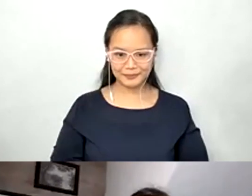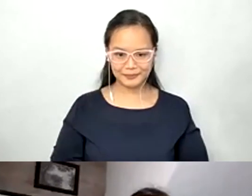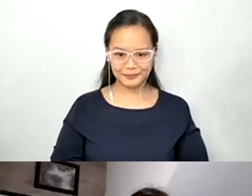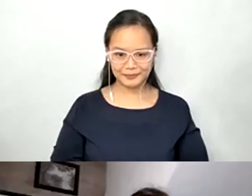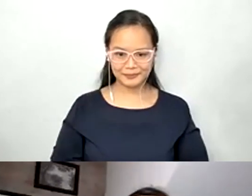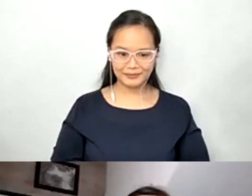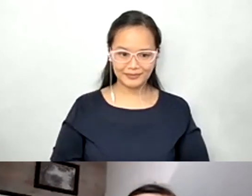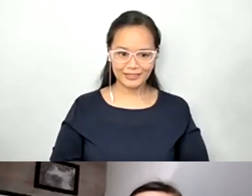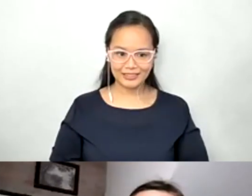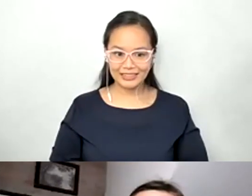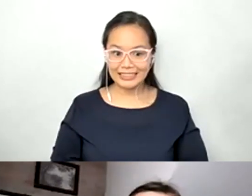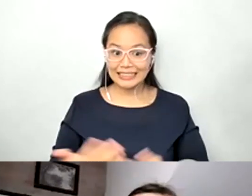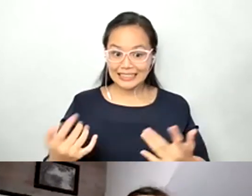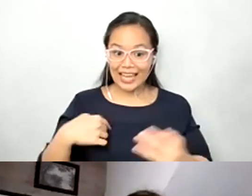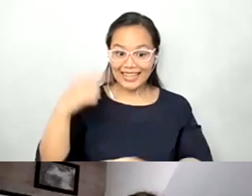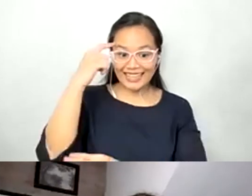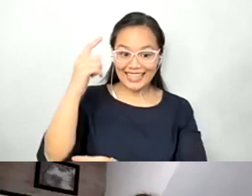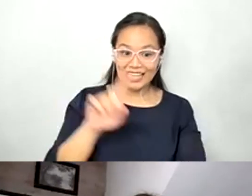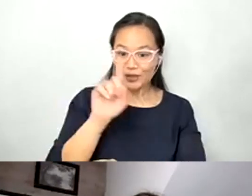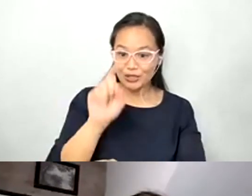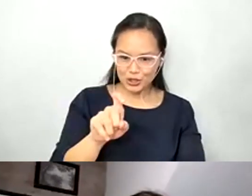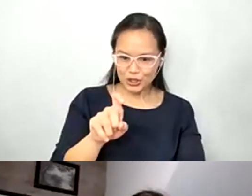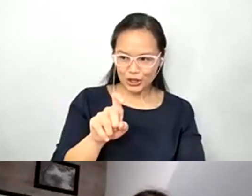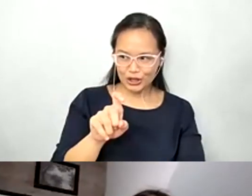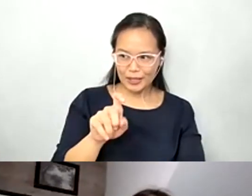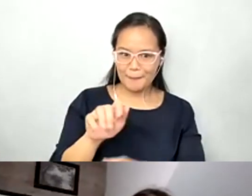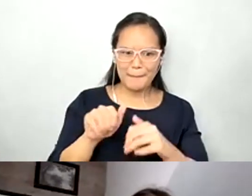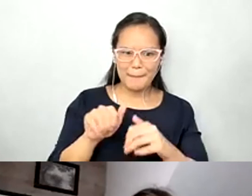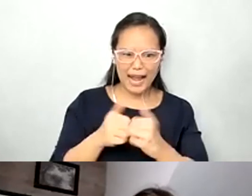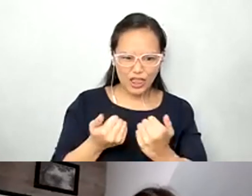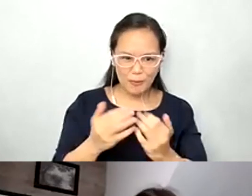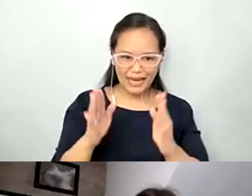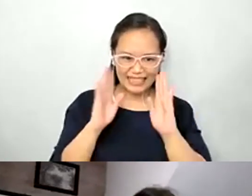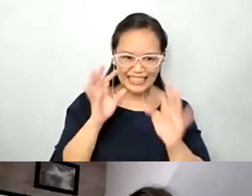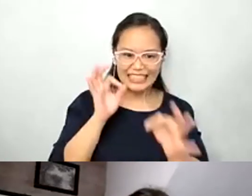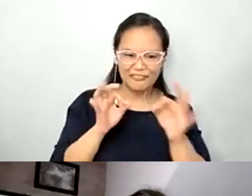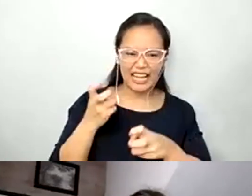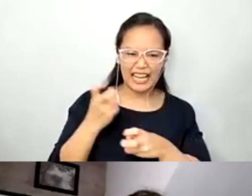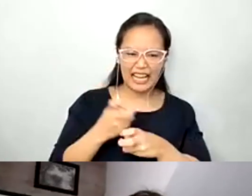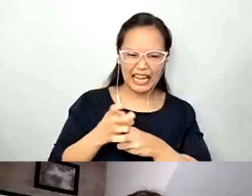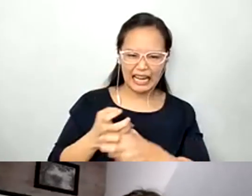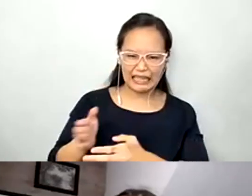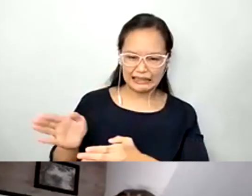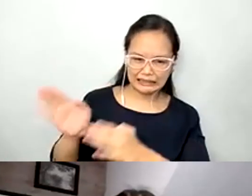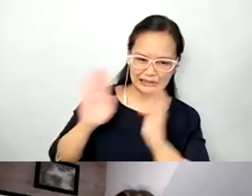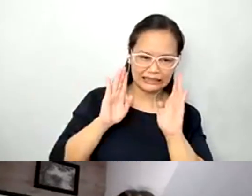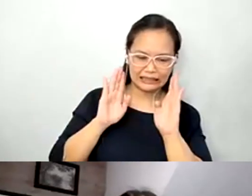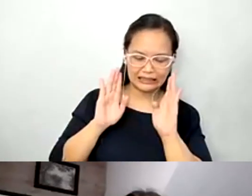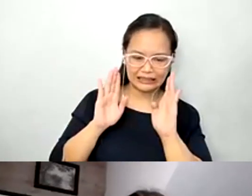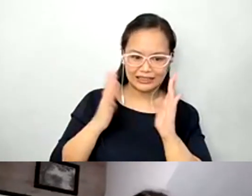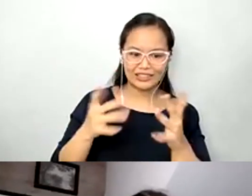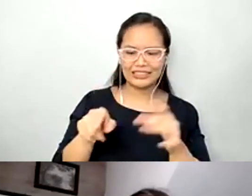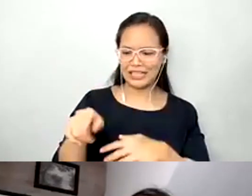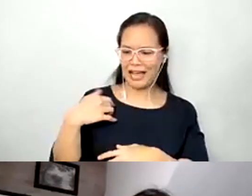I guess yung question, paano makinig kapag mahirap makinig? And especially, there was a question in the